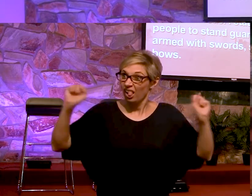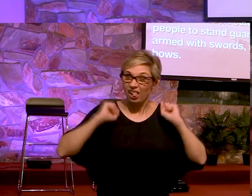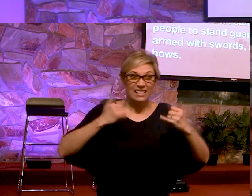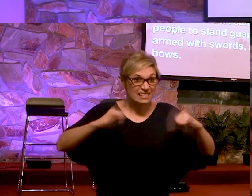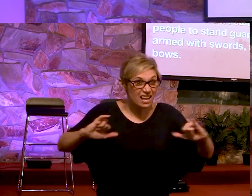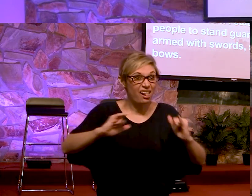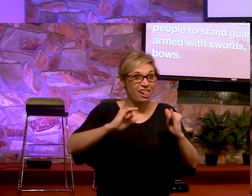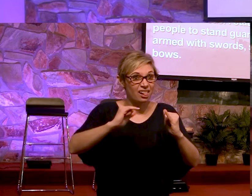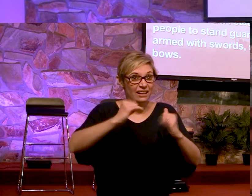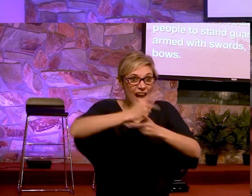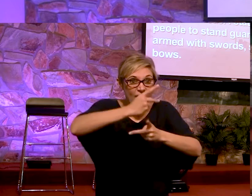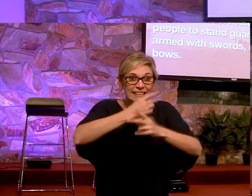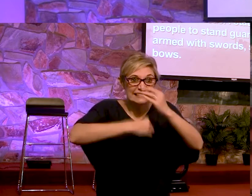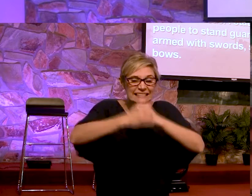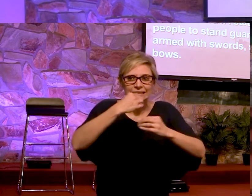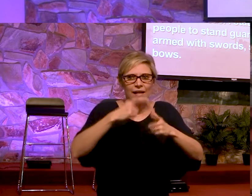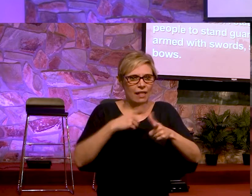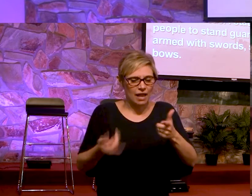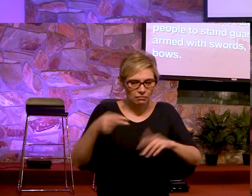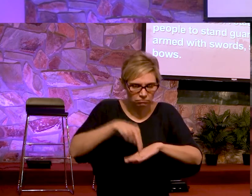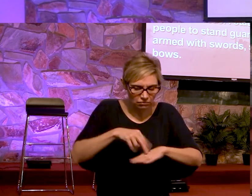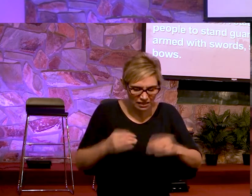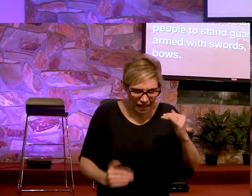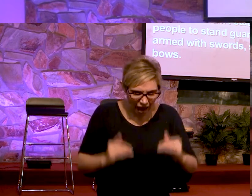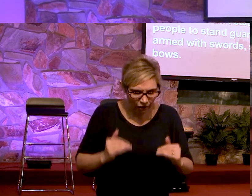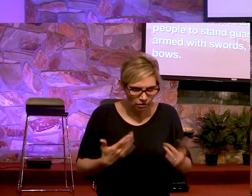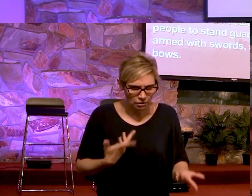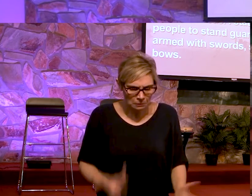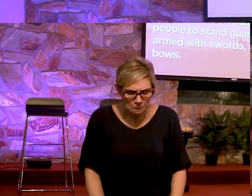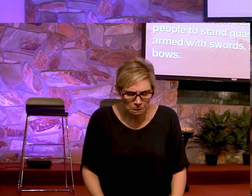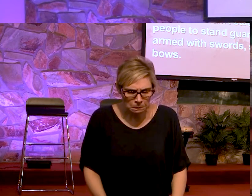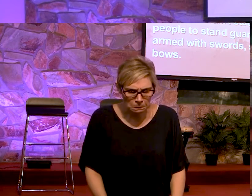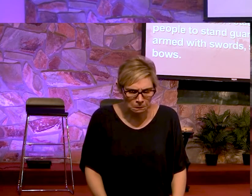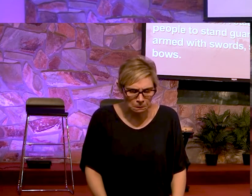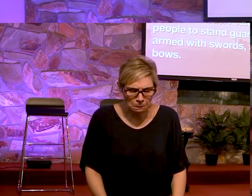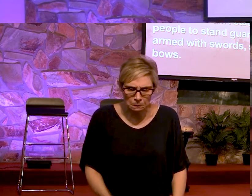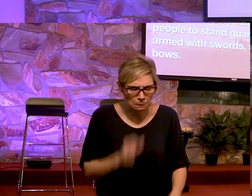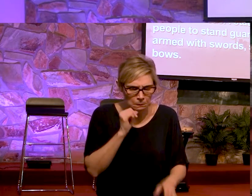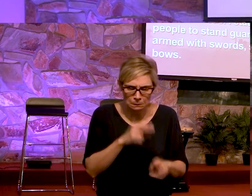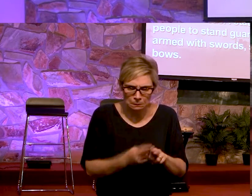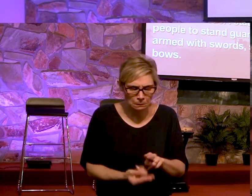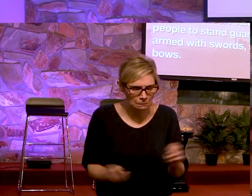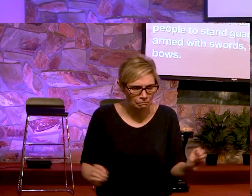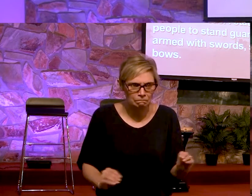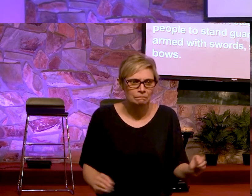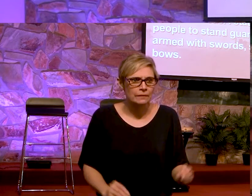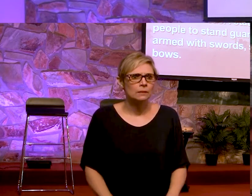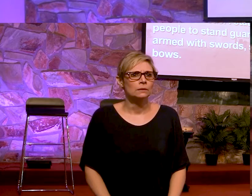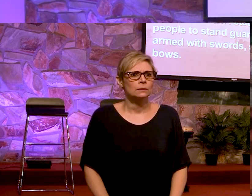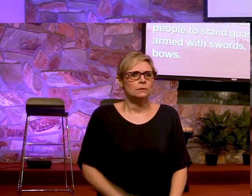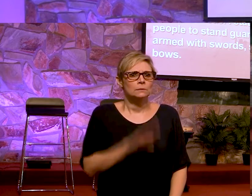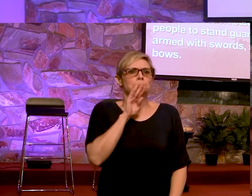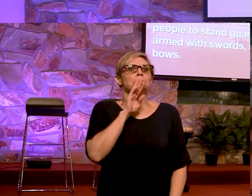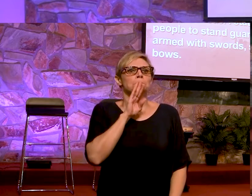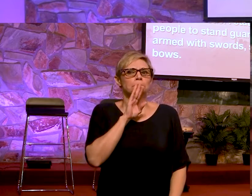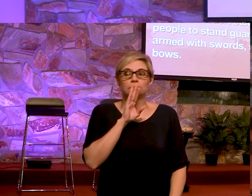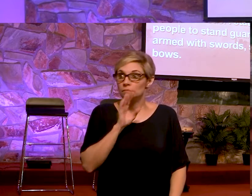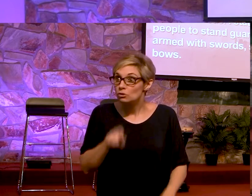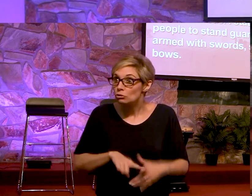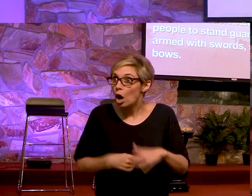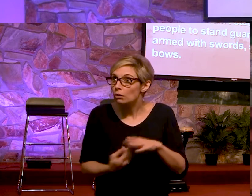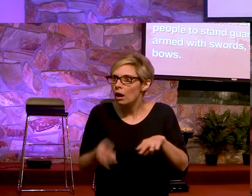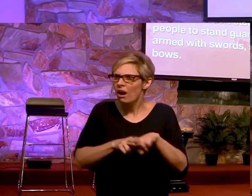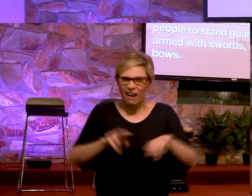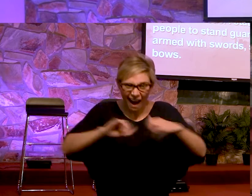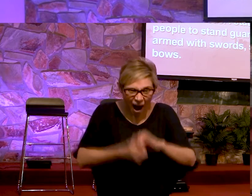everything. And then I got on the scale, and lo and behold, the numbers weren't going down. They were starting to go back up. Like,